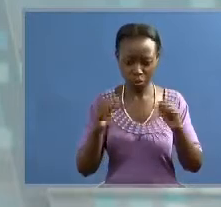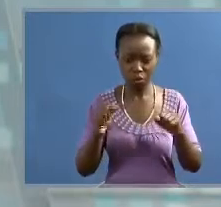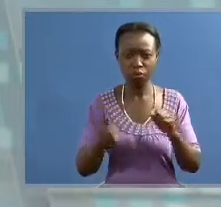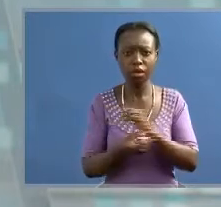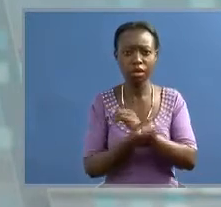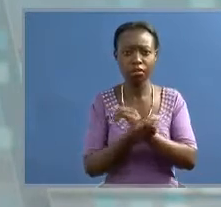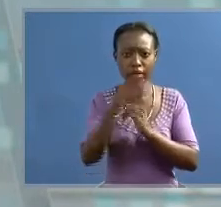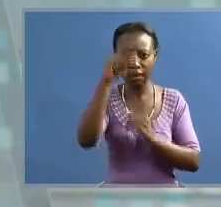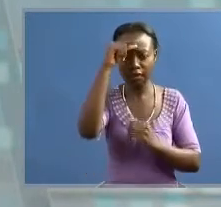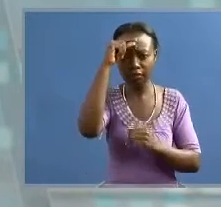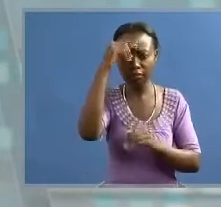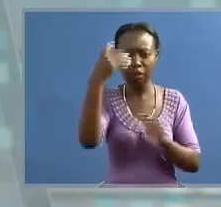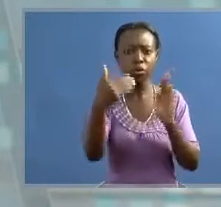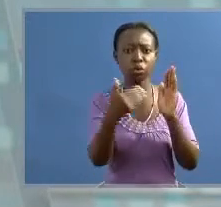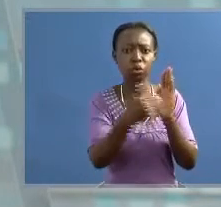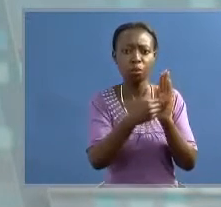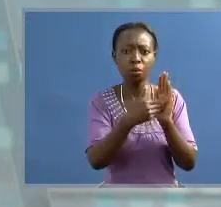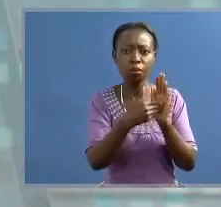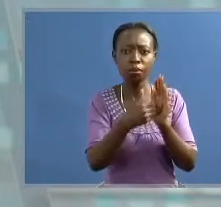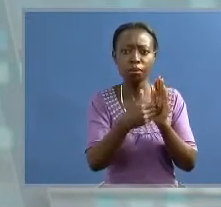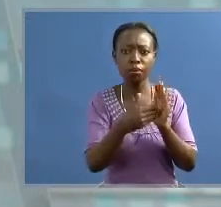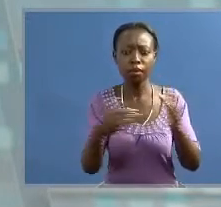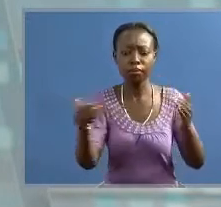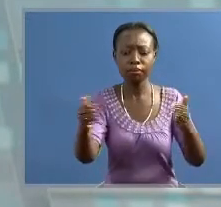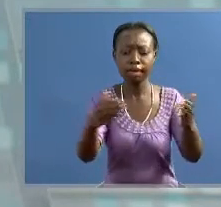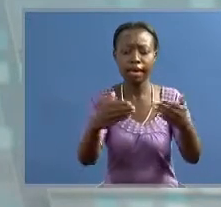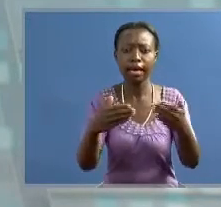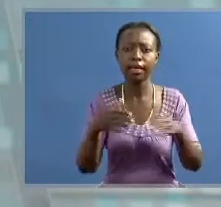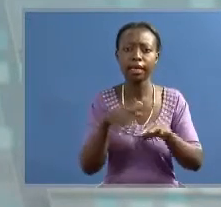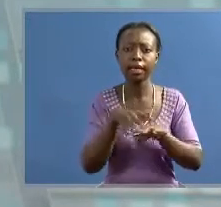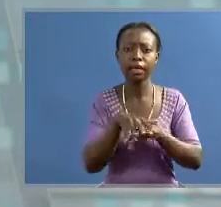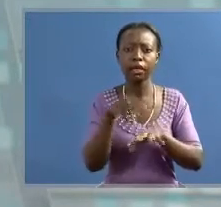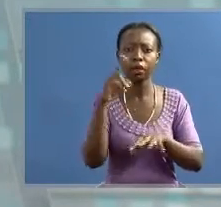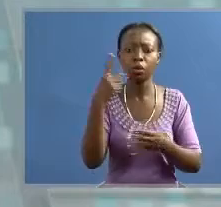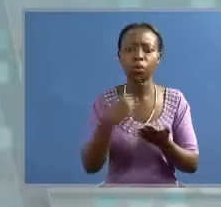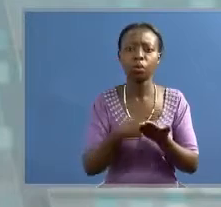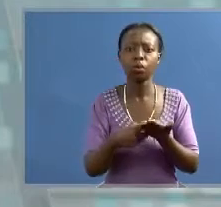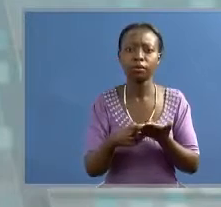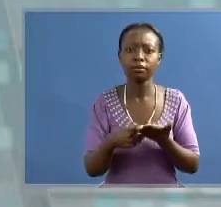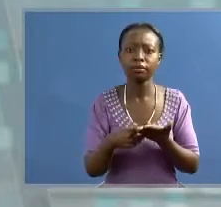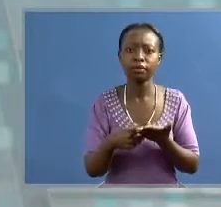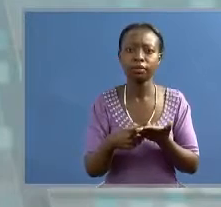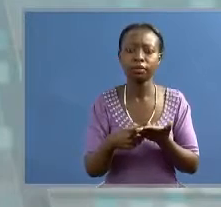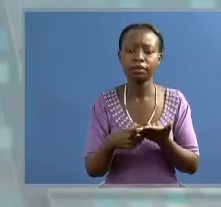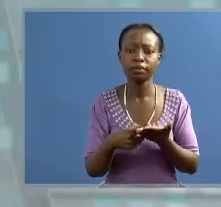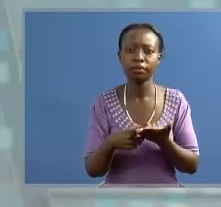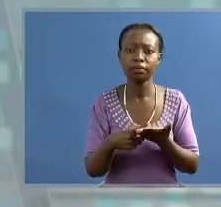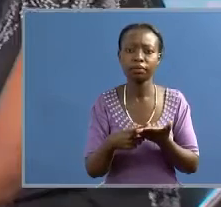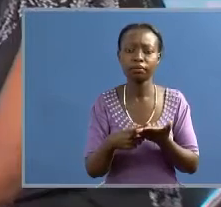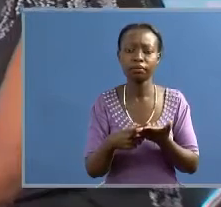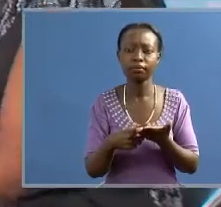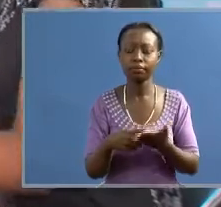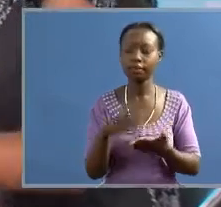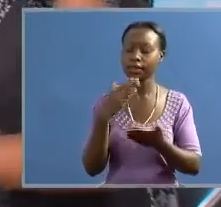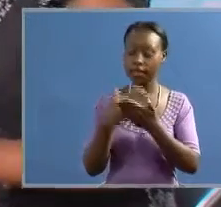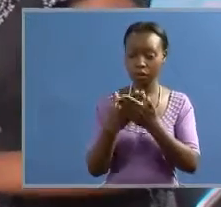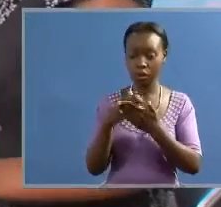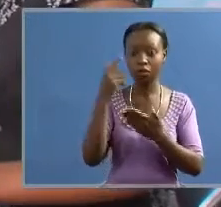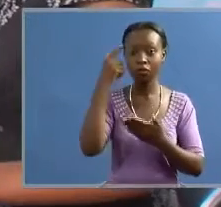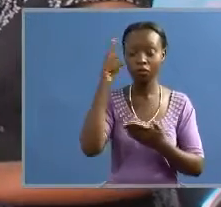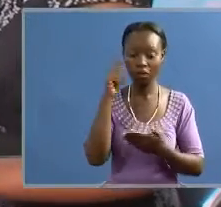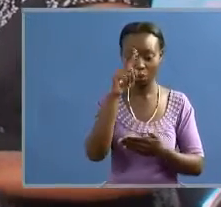cut off these public gatherings once and for all? 2 weeks to close school. Would you rather just cut it out? Thank you for that